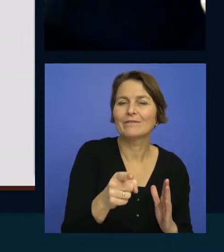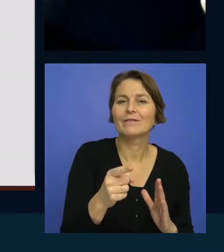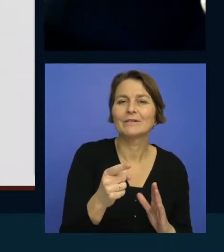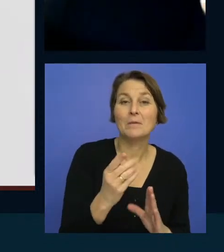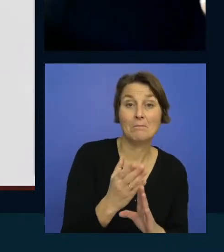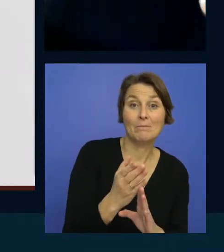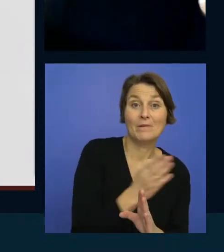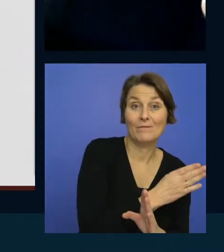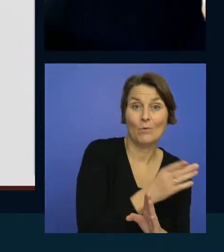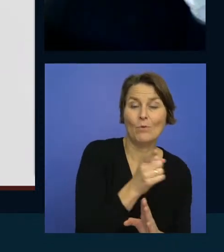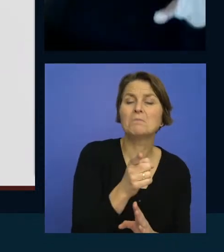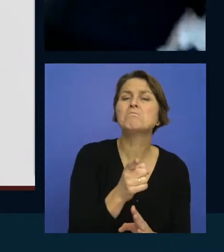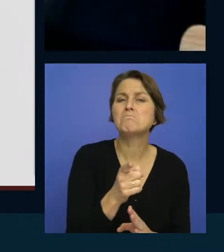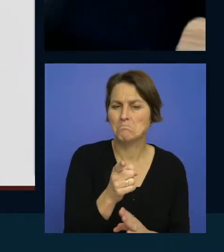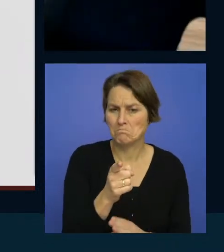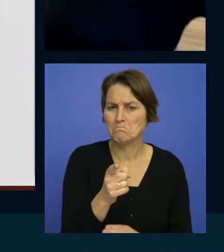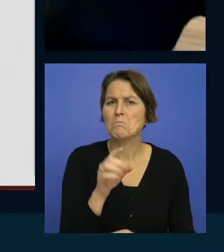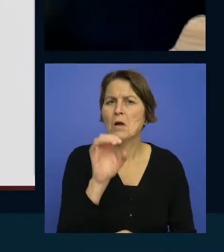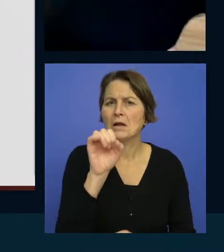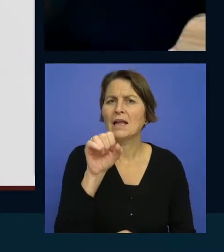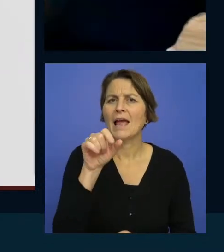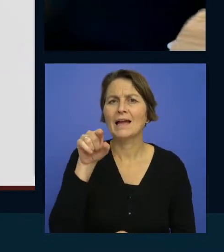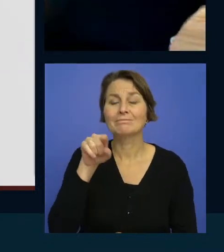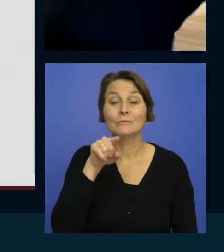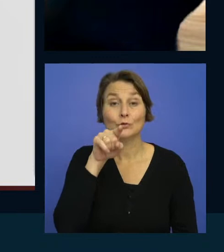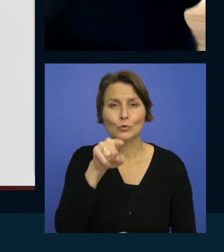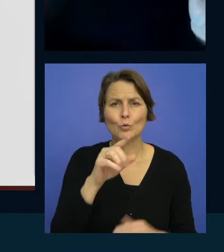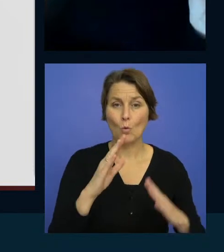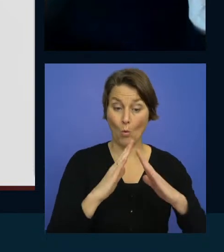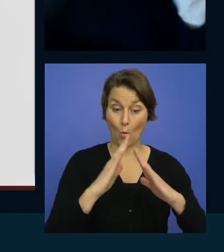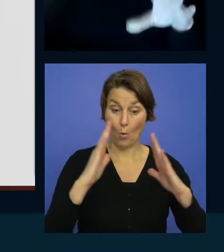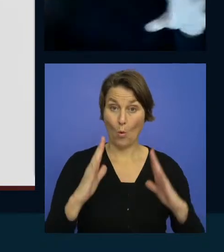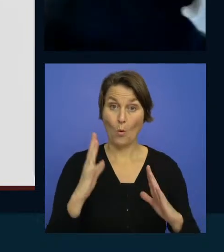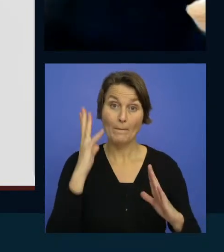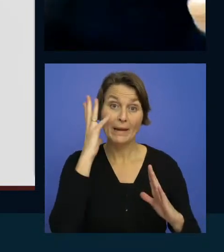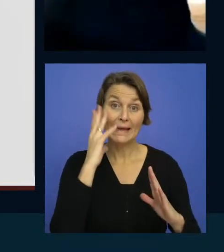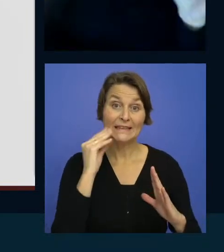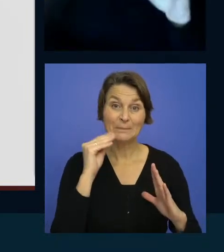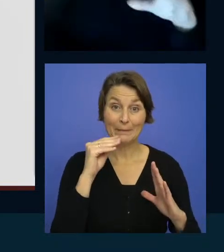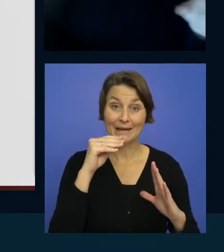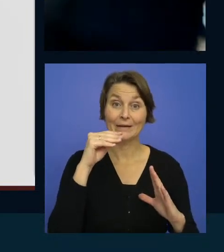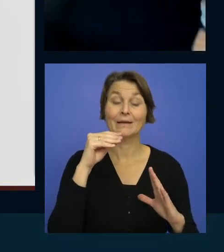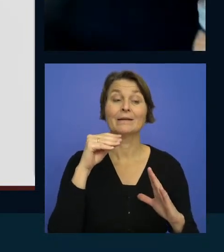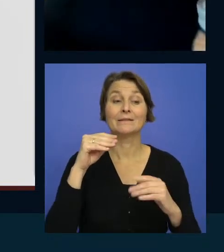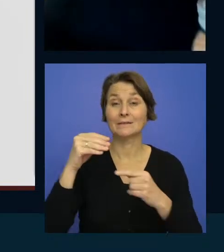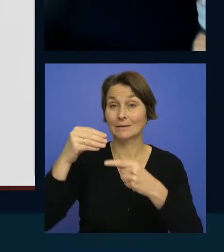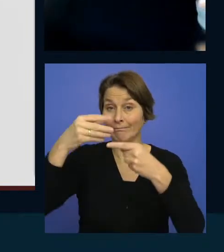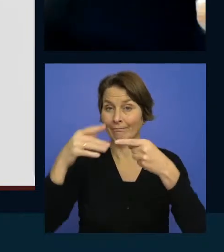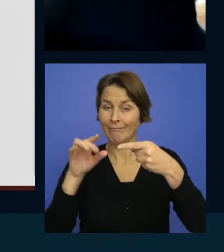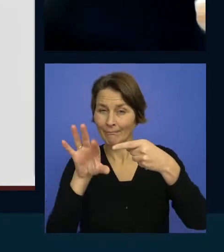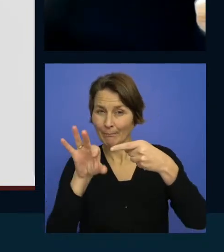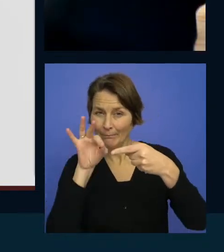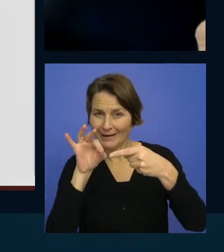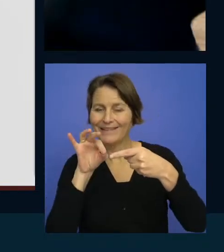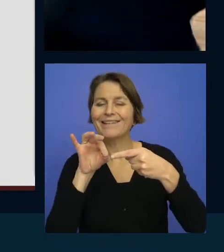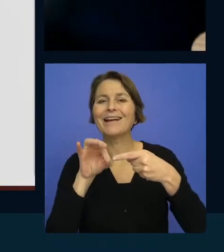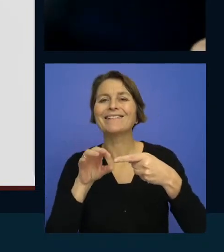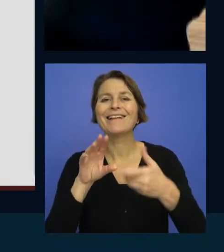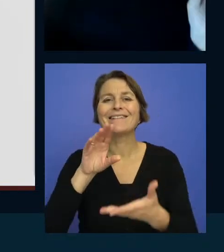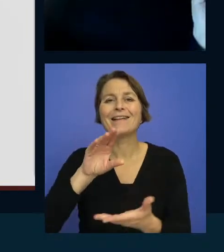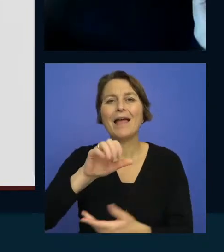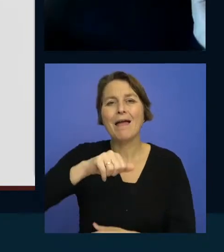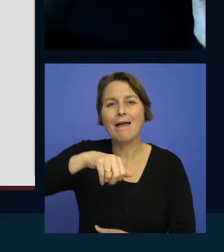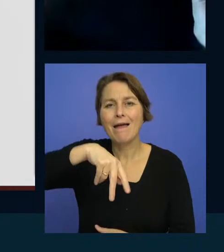course, you can just go into the home experience and then go into apps and just search for Microsoft 365